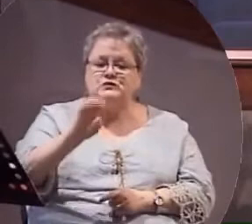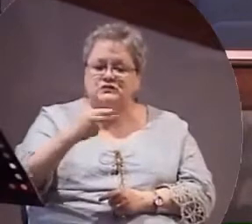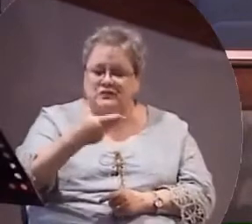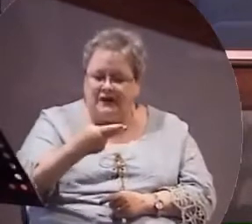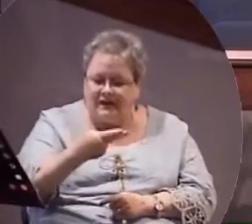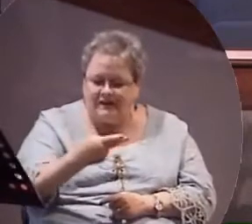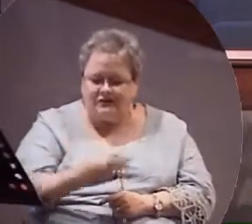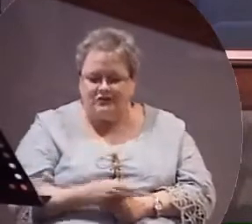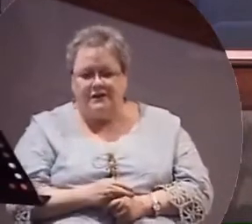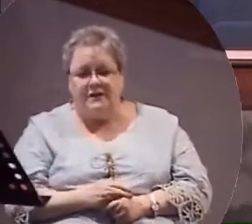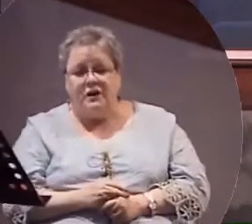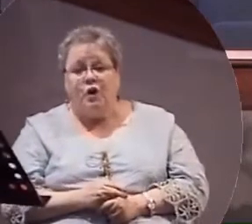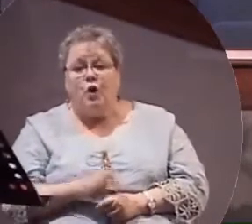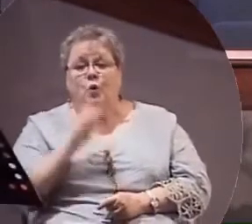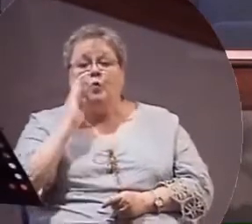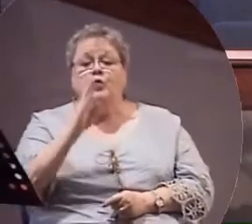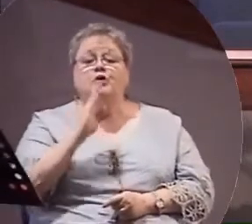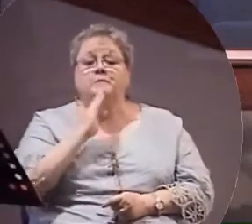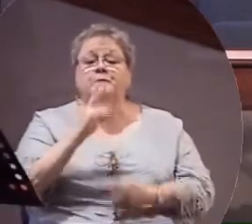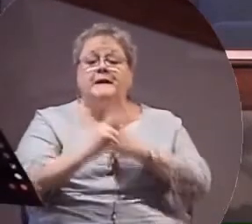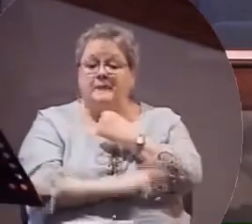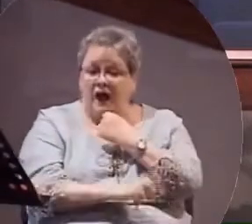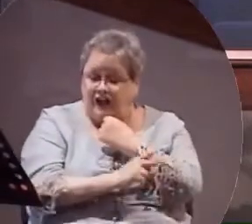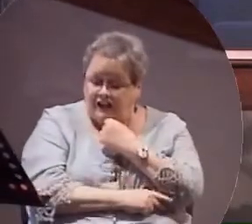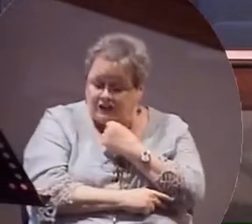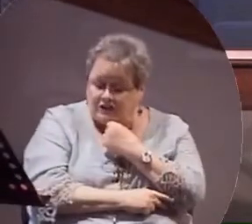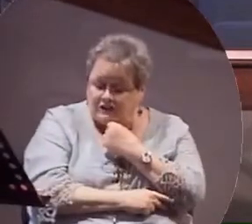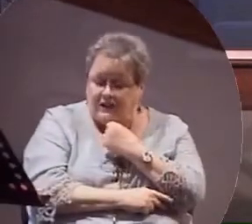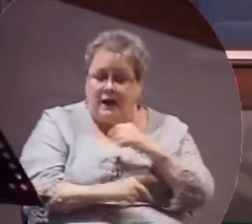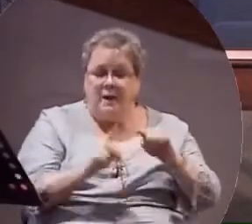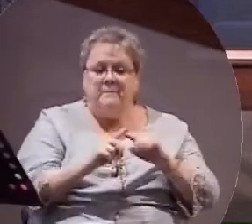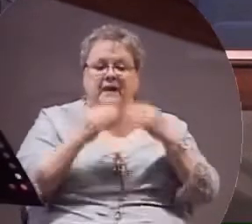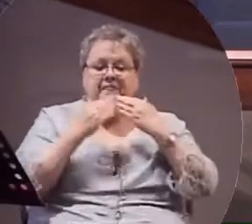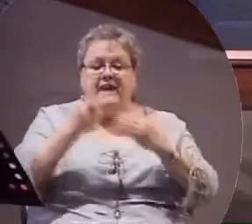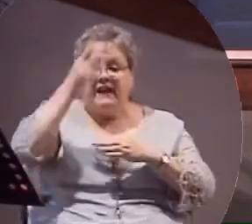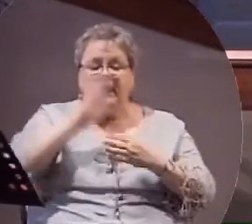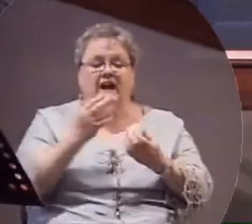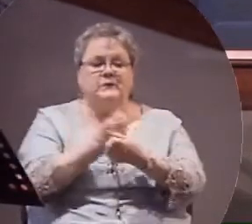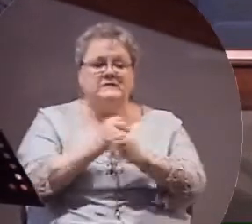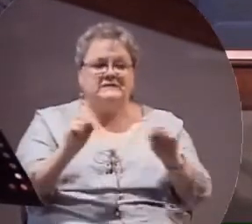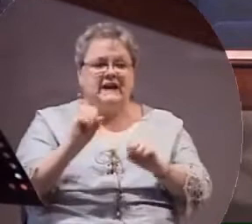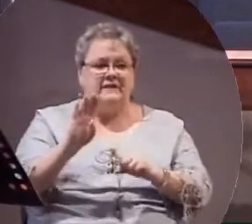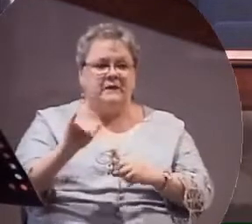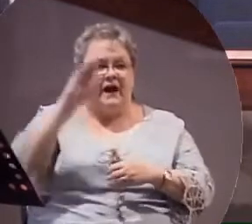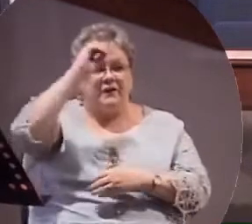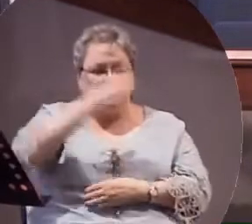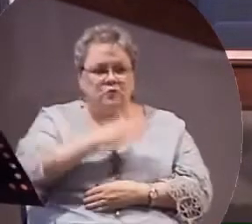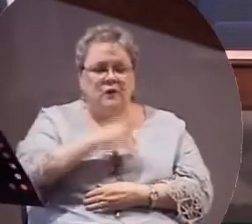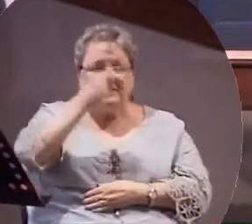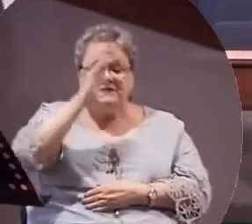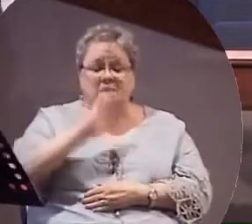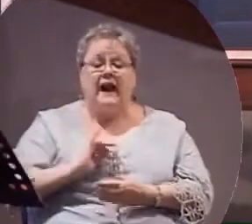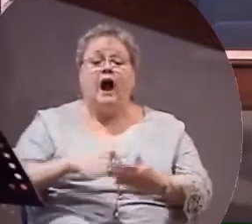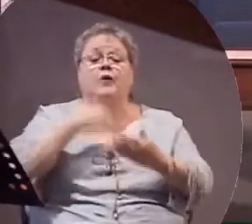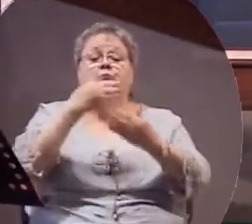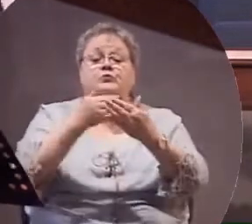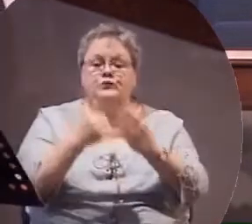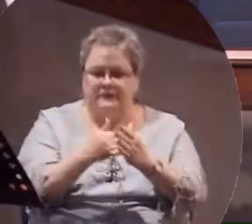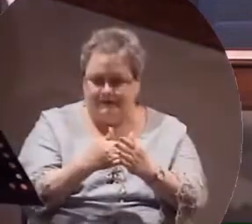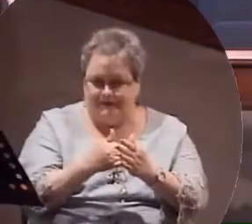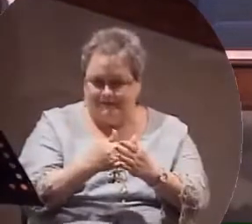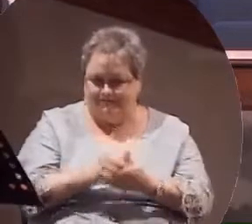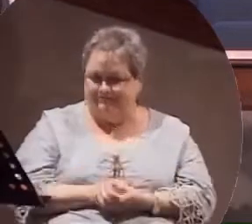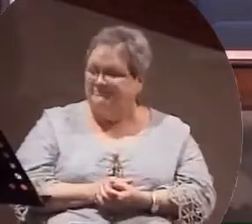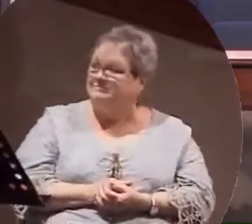under the sentence of the sentence and the wrath of God, thank God he got saved by the grace of God. I'll prove it to you. Look at this